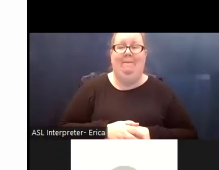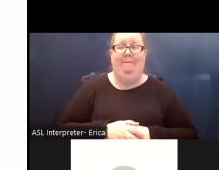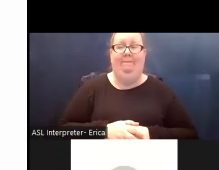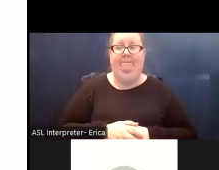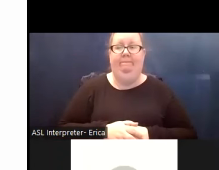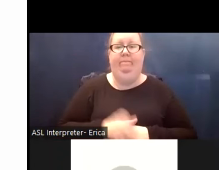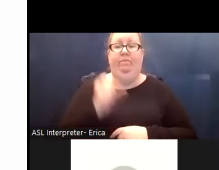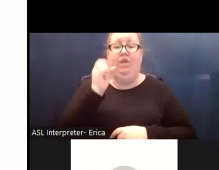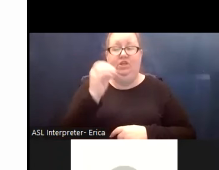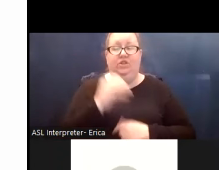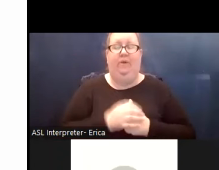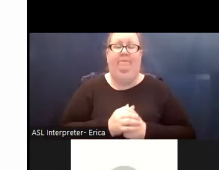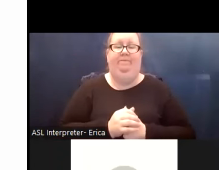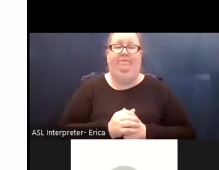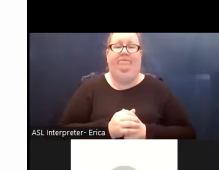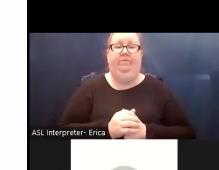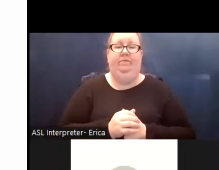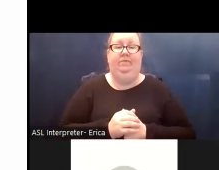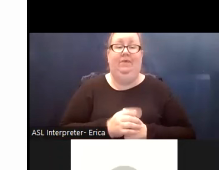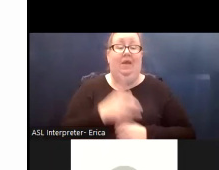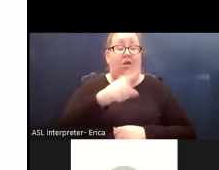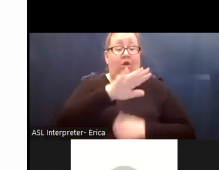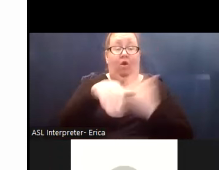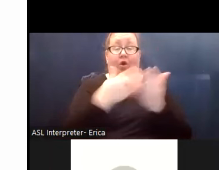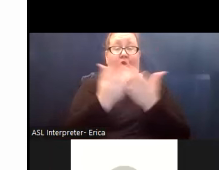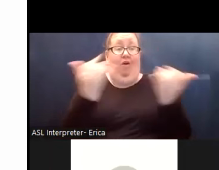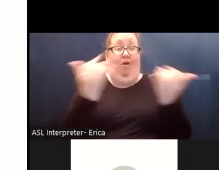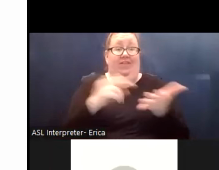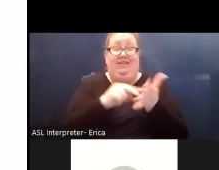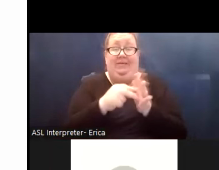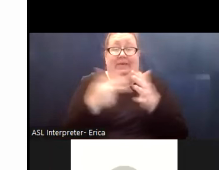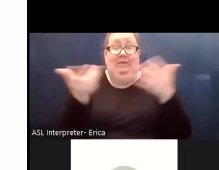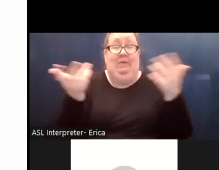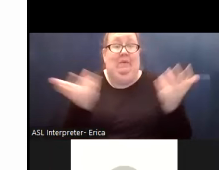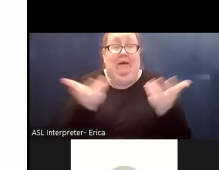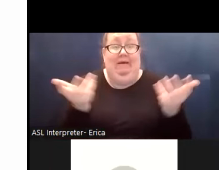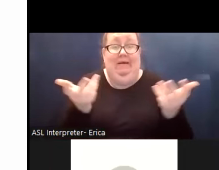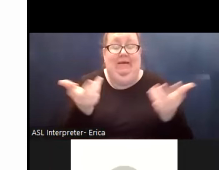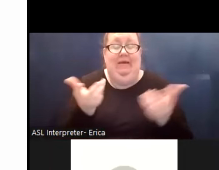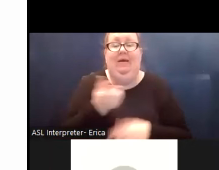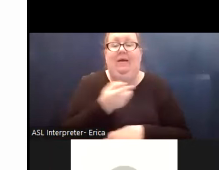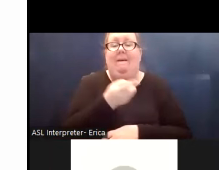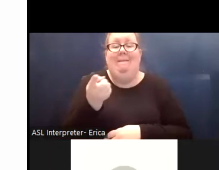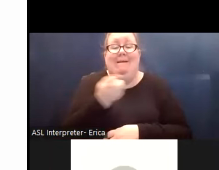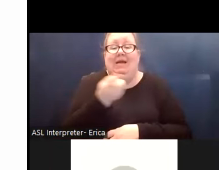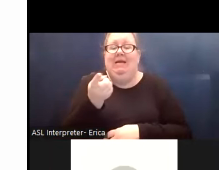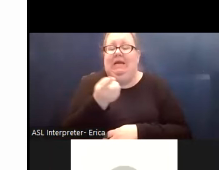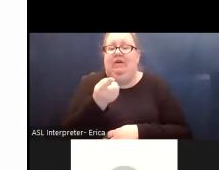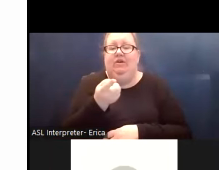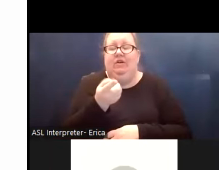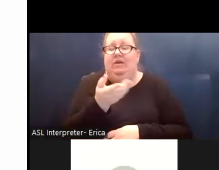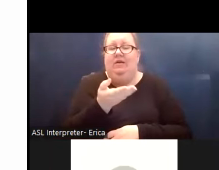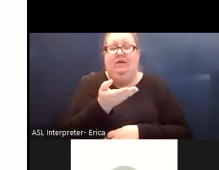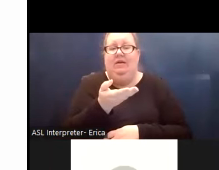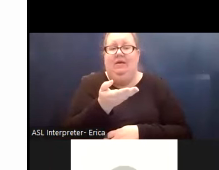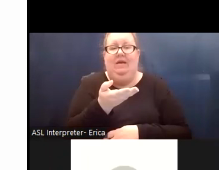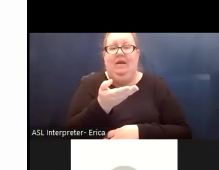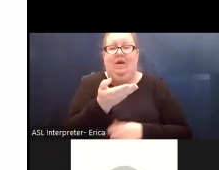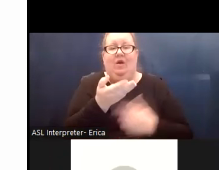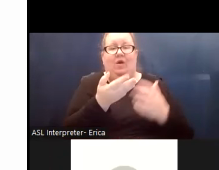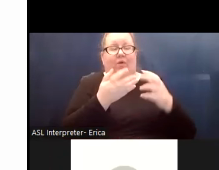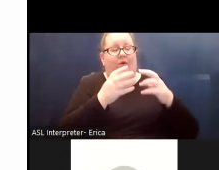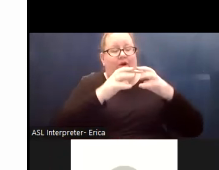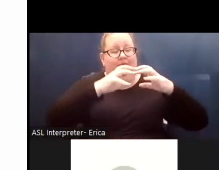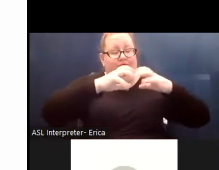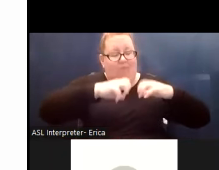So what does all this mean? Here we are breaking down a